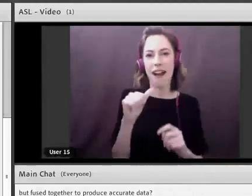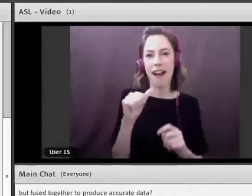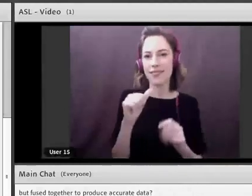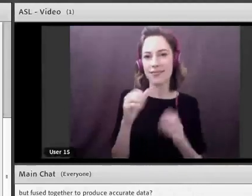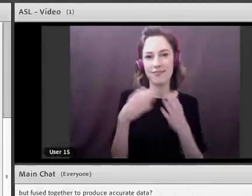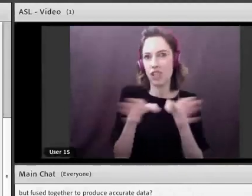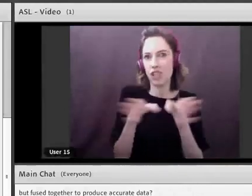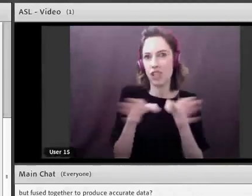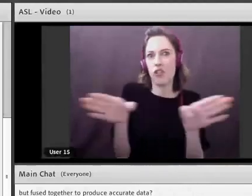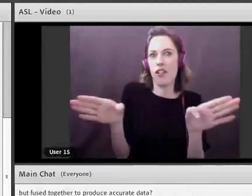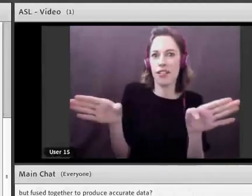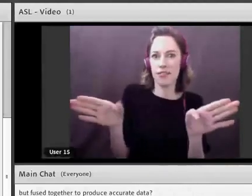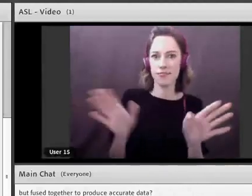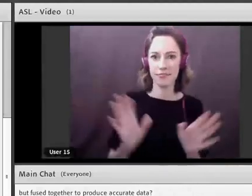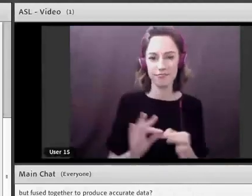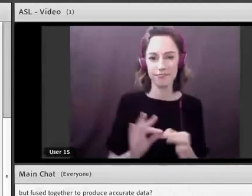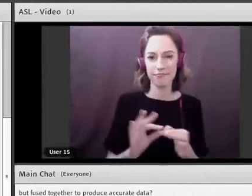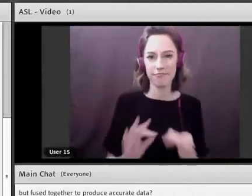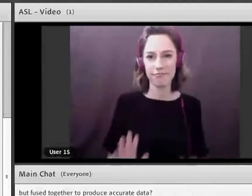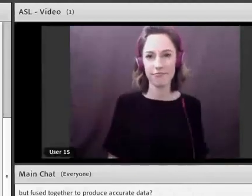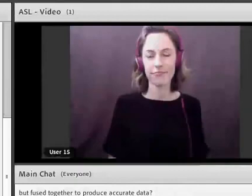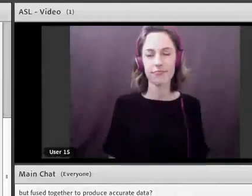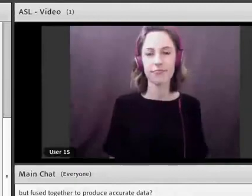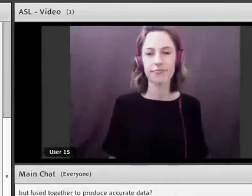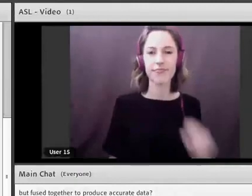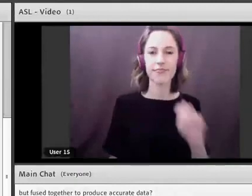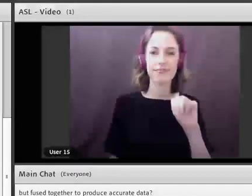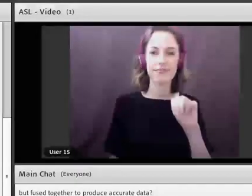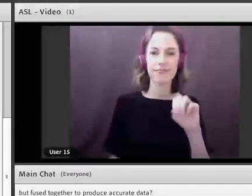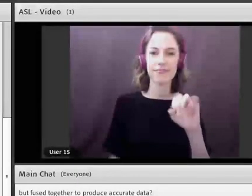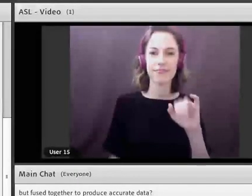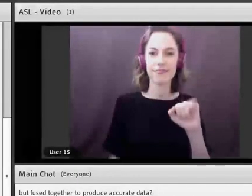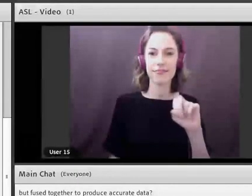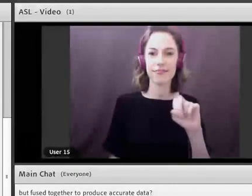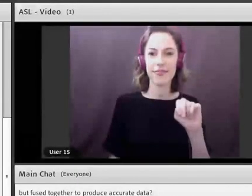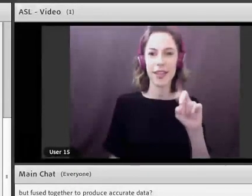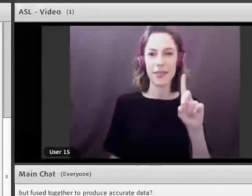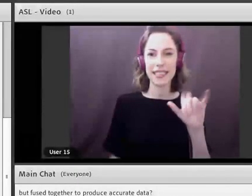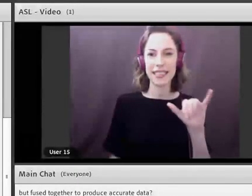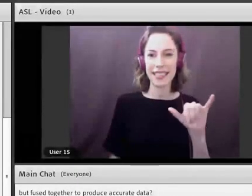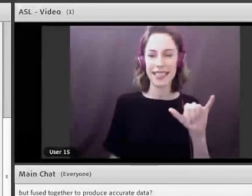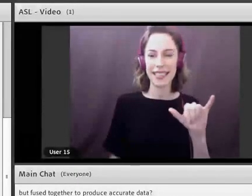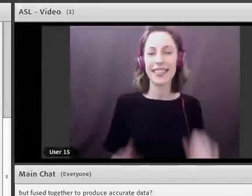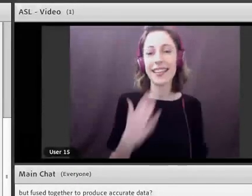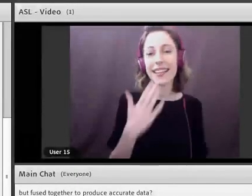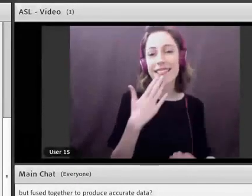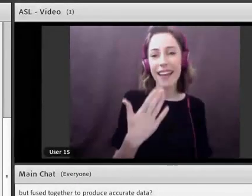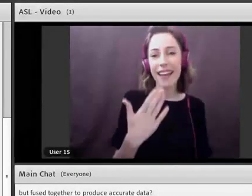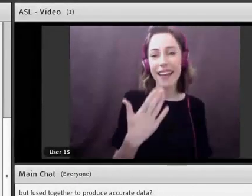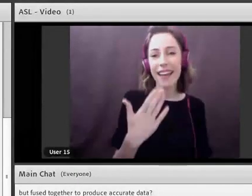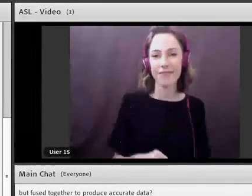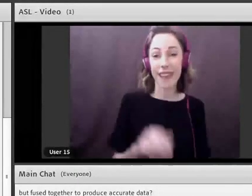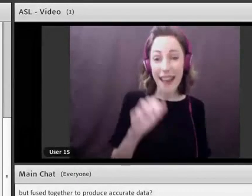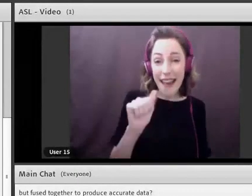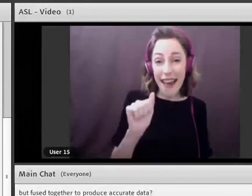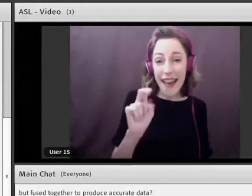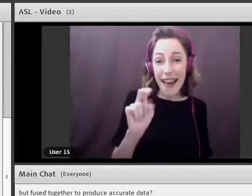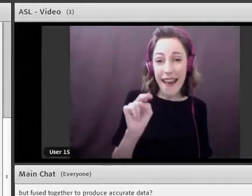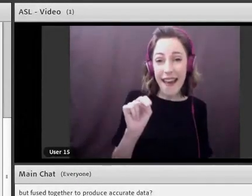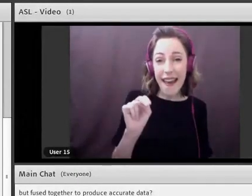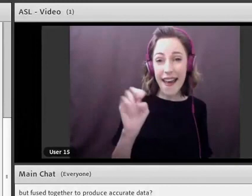Thank you so much. And Anne, I would love it if you could come off mute and share a little bit more insight in.